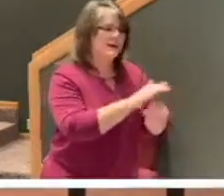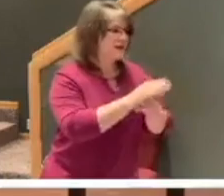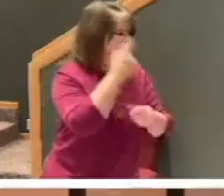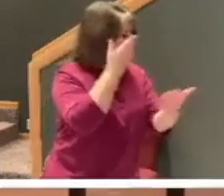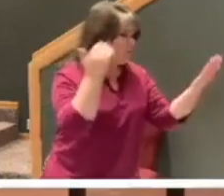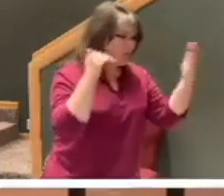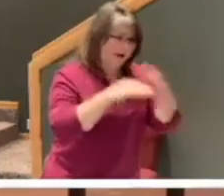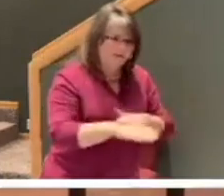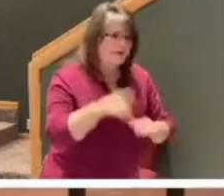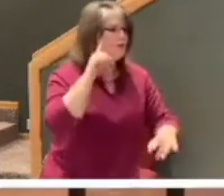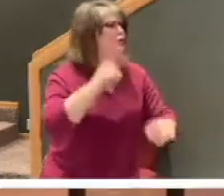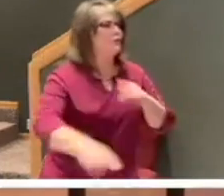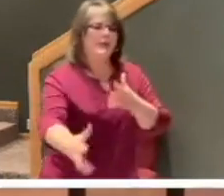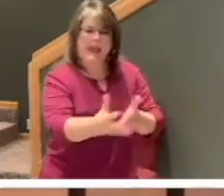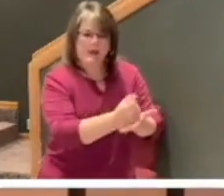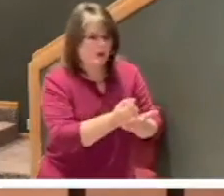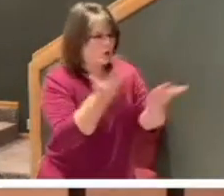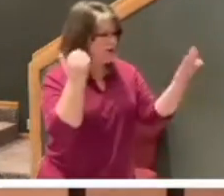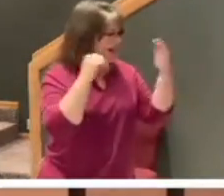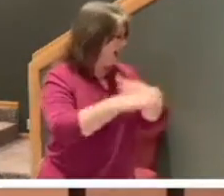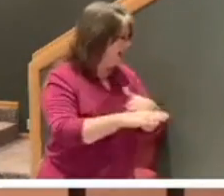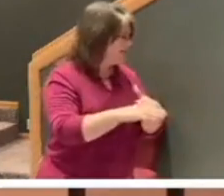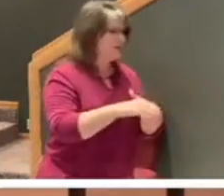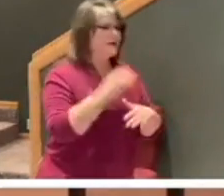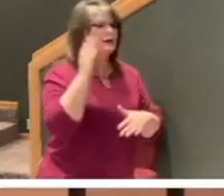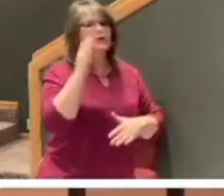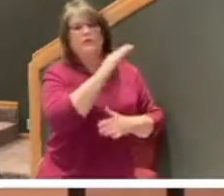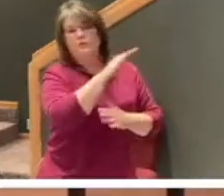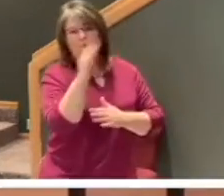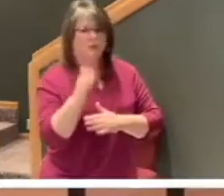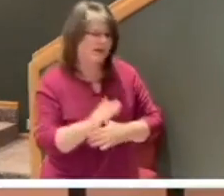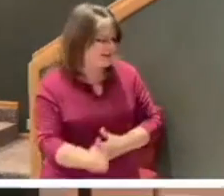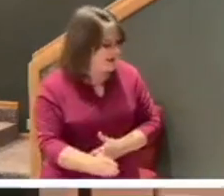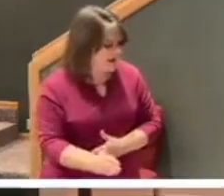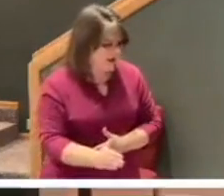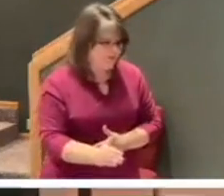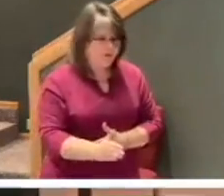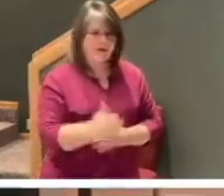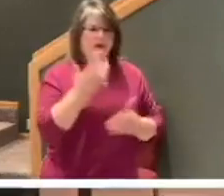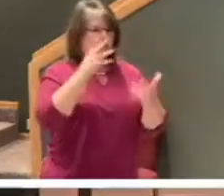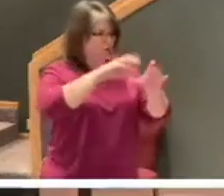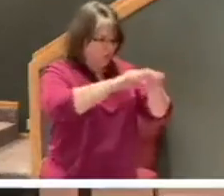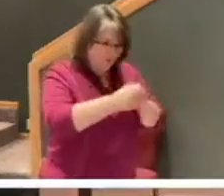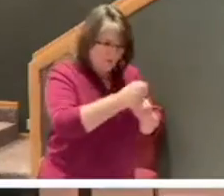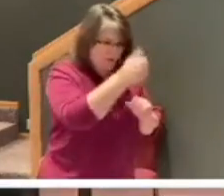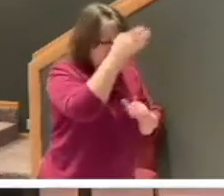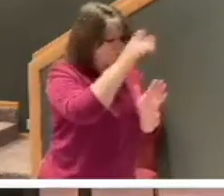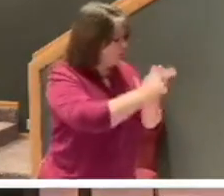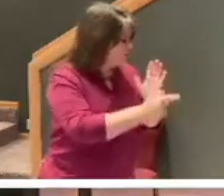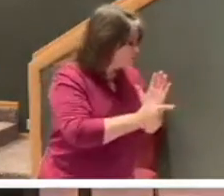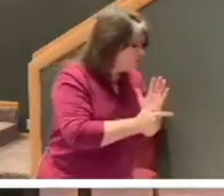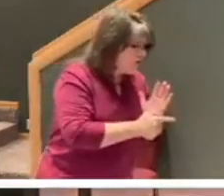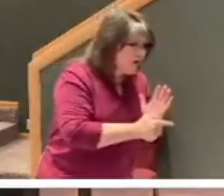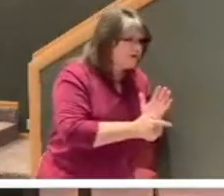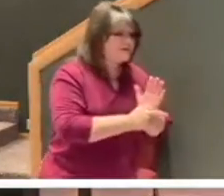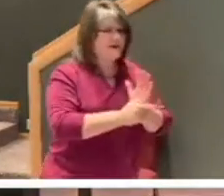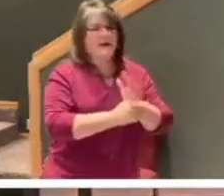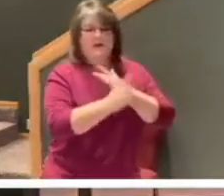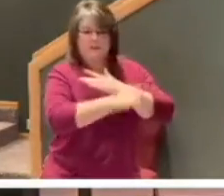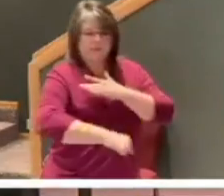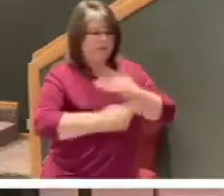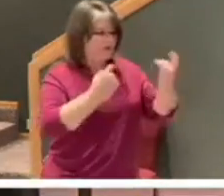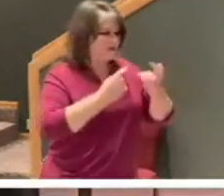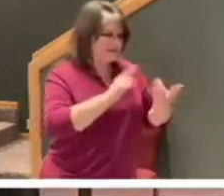heaven. You cannot earn heaven. You will never. You have broken God's laws. The wages of sin